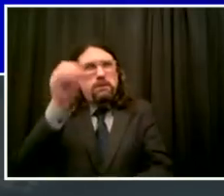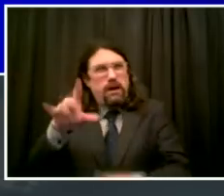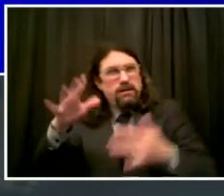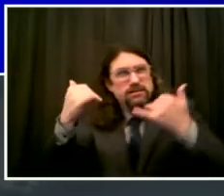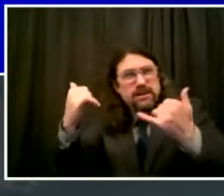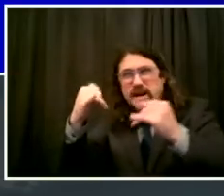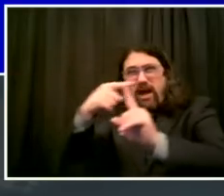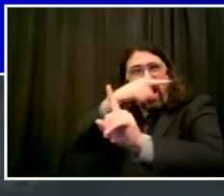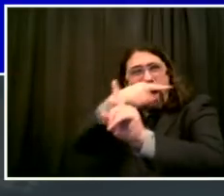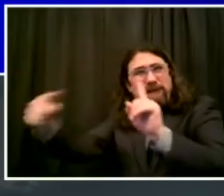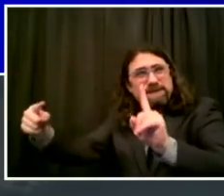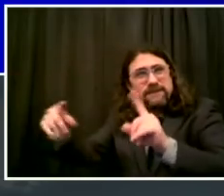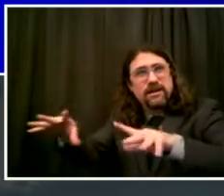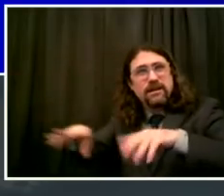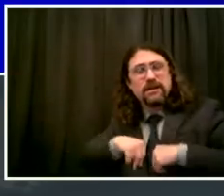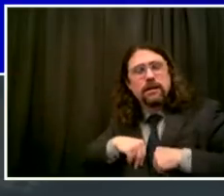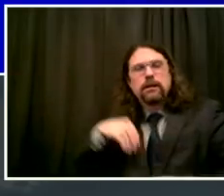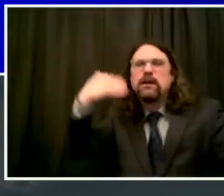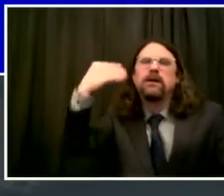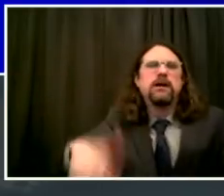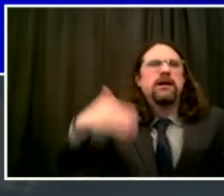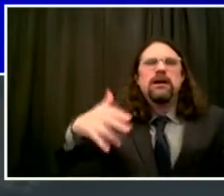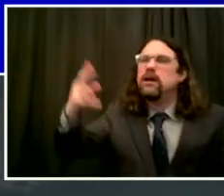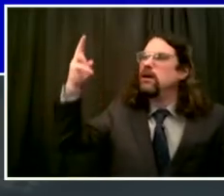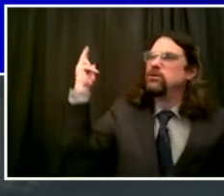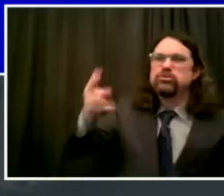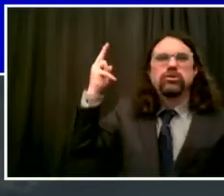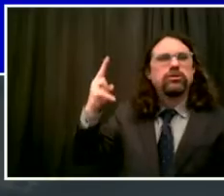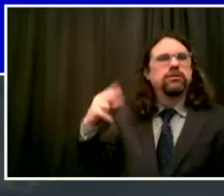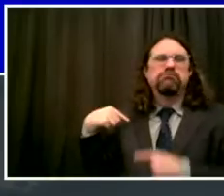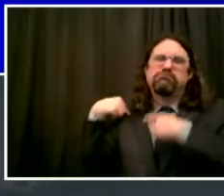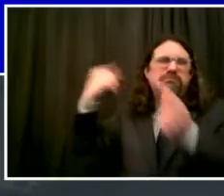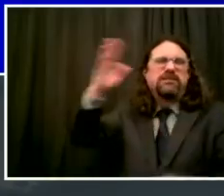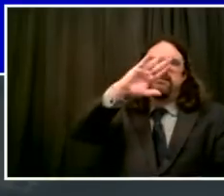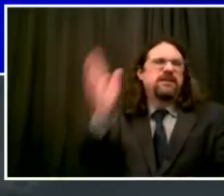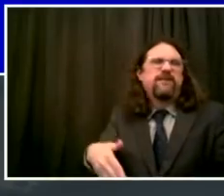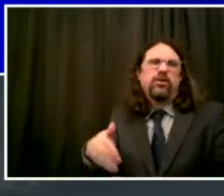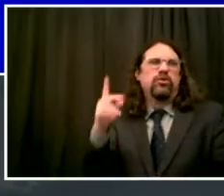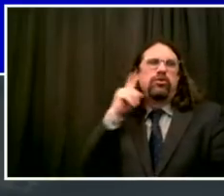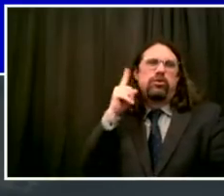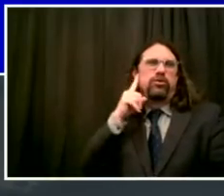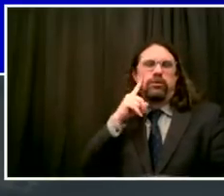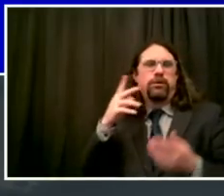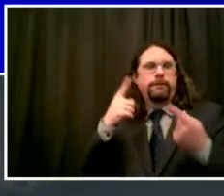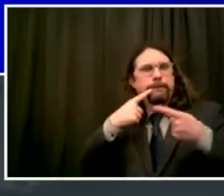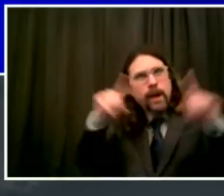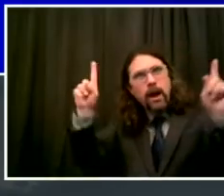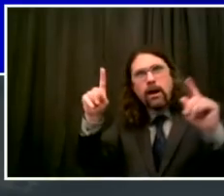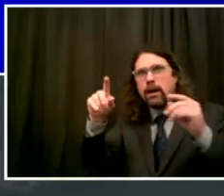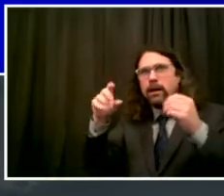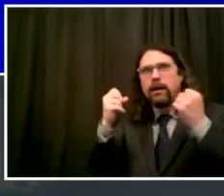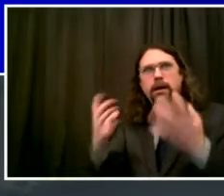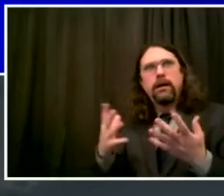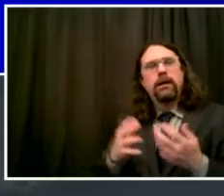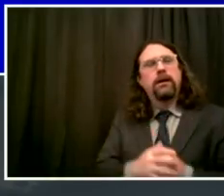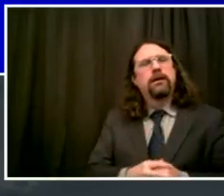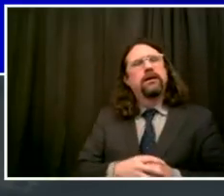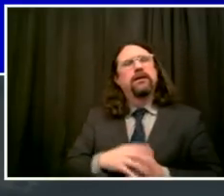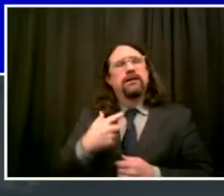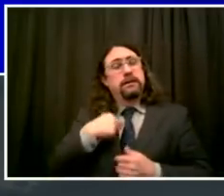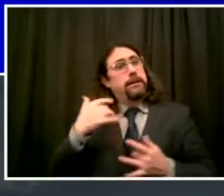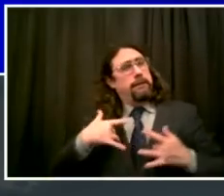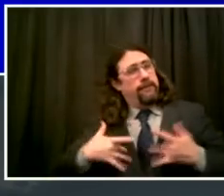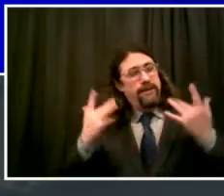it really gives me hope that we're going to be able to get a number of homeless people once and for all off the streets into a better life.